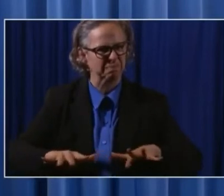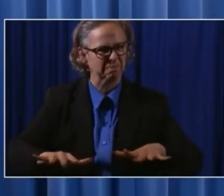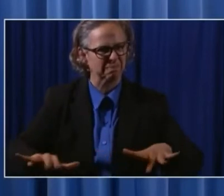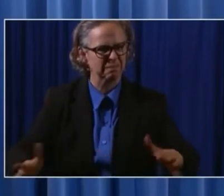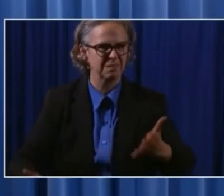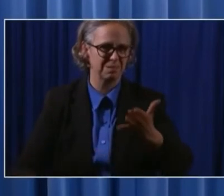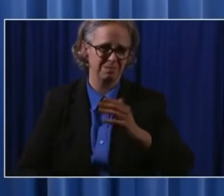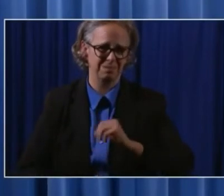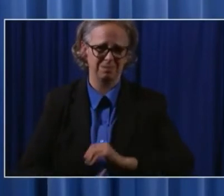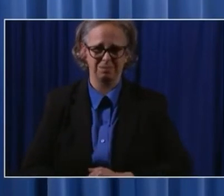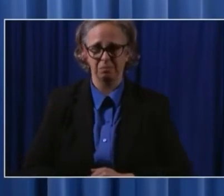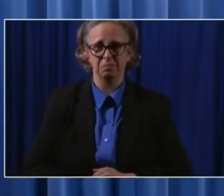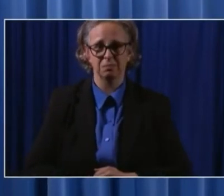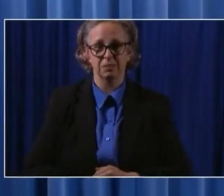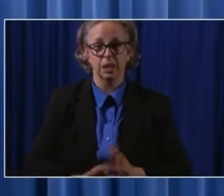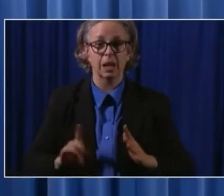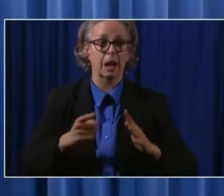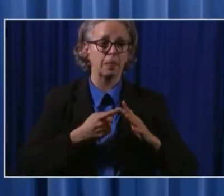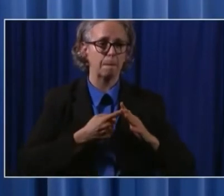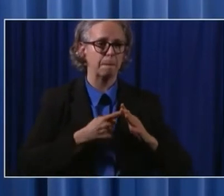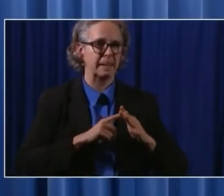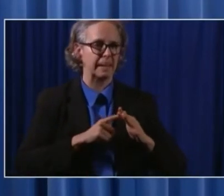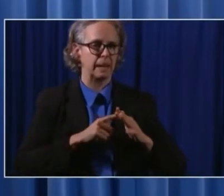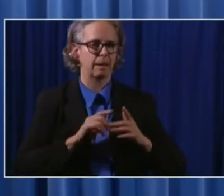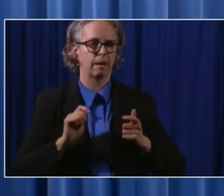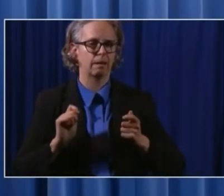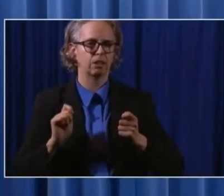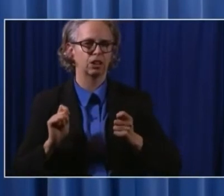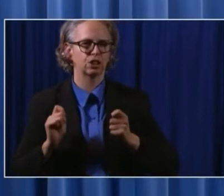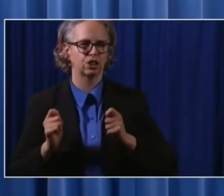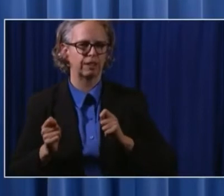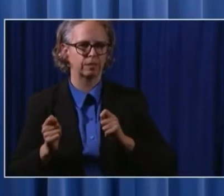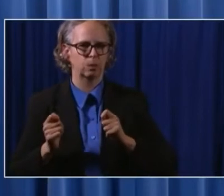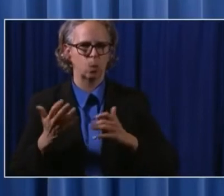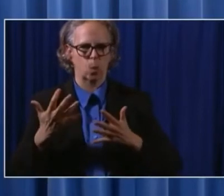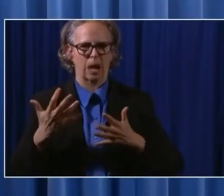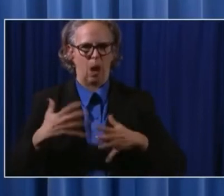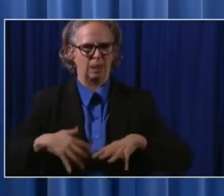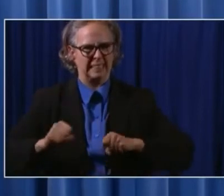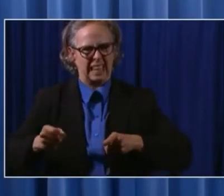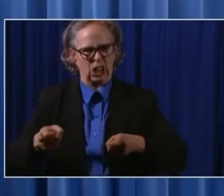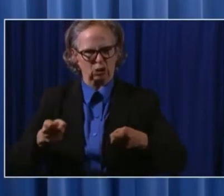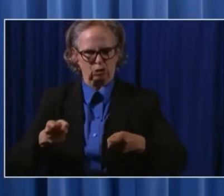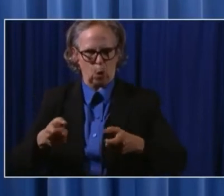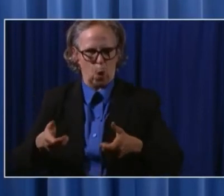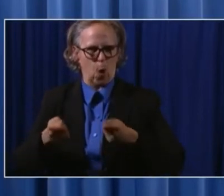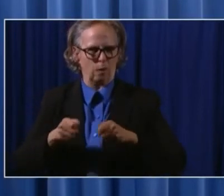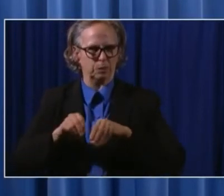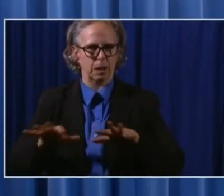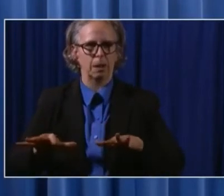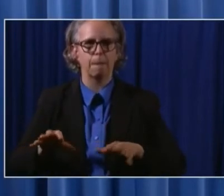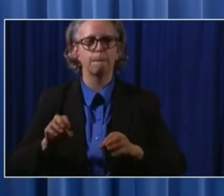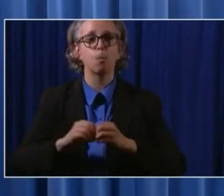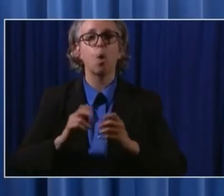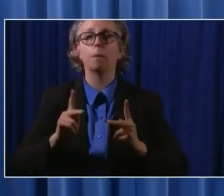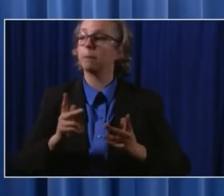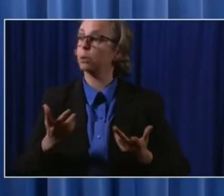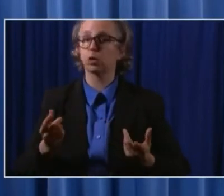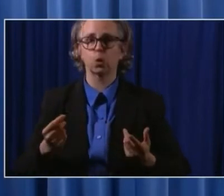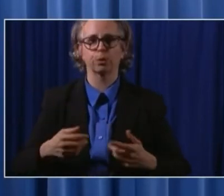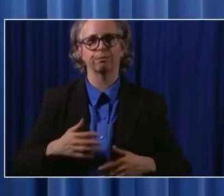beginning of getting some of this under control in regard to more people wearing masks. More people are wearing masks.